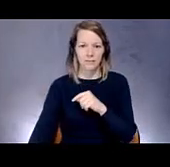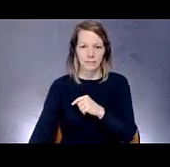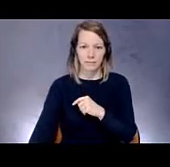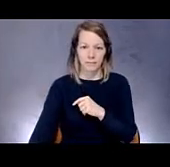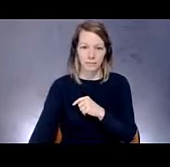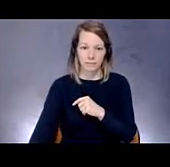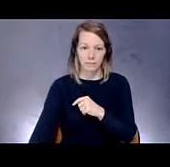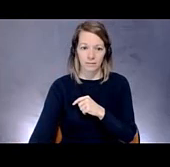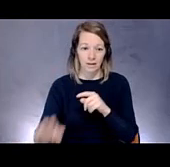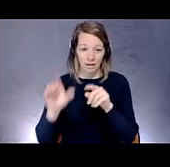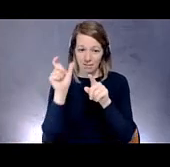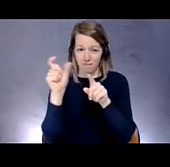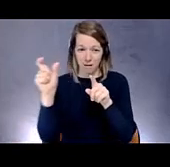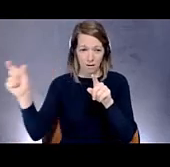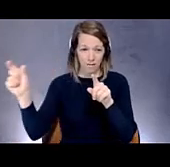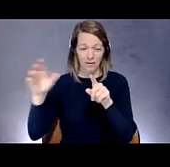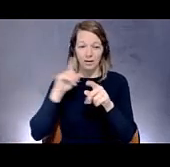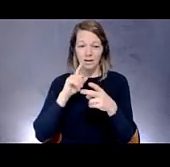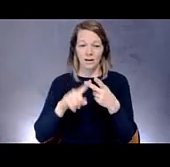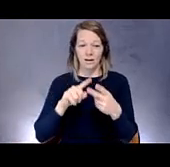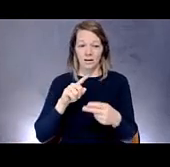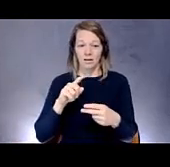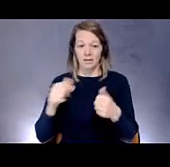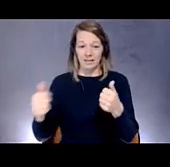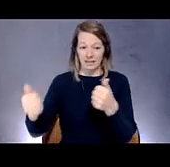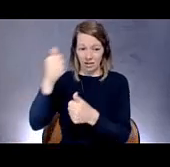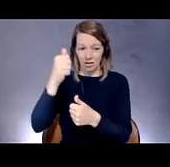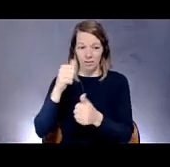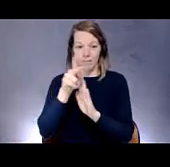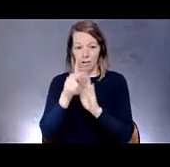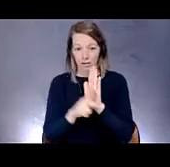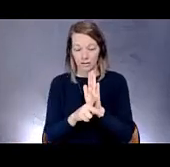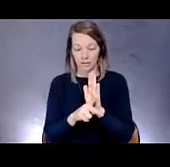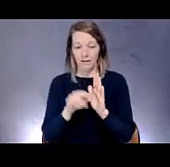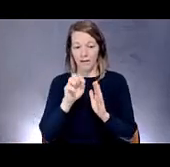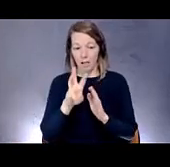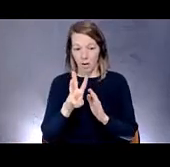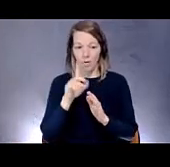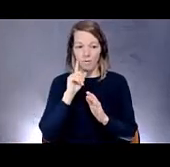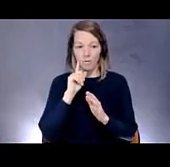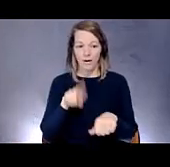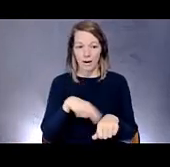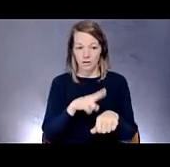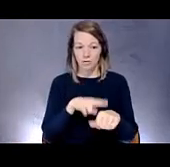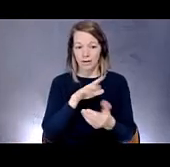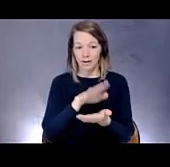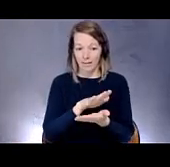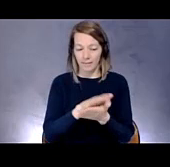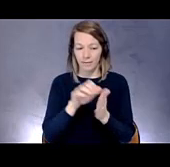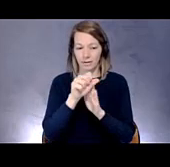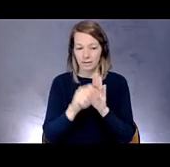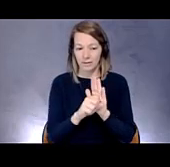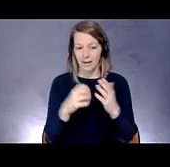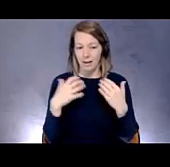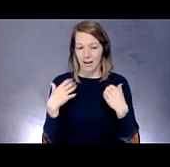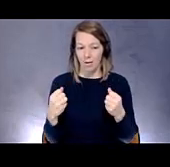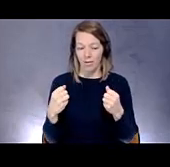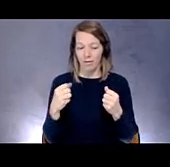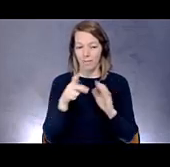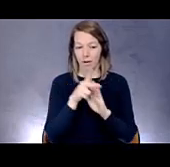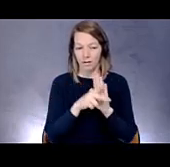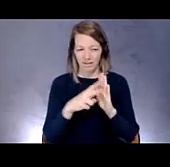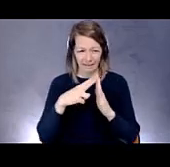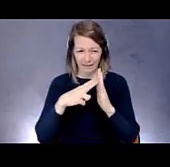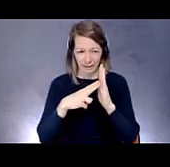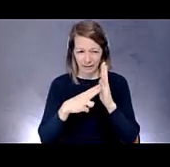CFM, Senior Policy Fellow for the Center for Health System Costs at the National Academy for State Health Plans, what you might